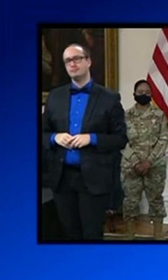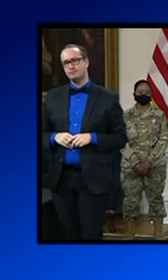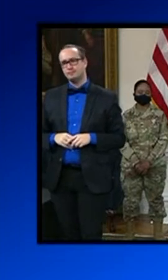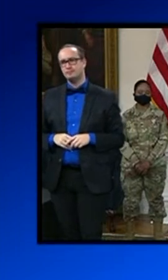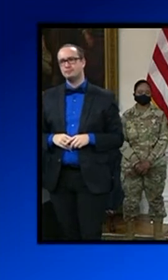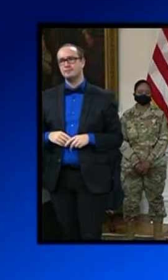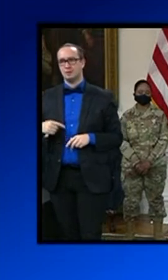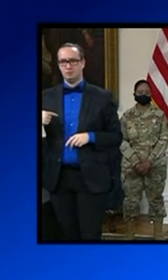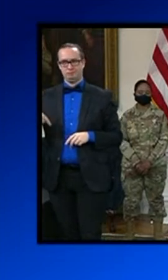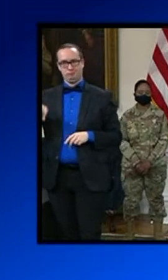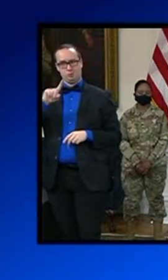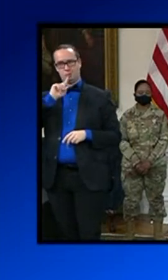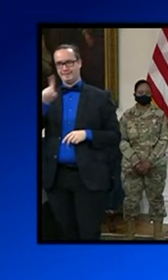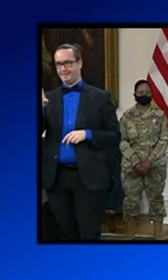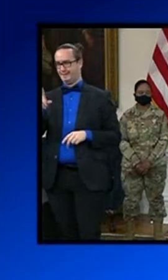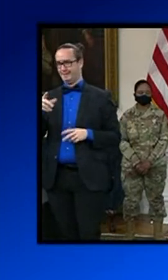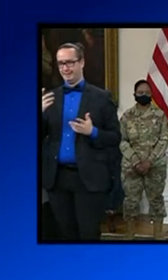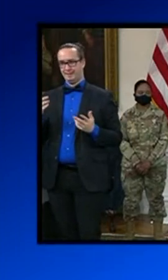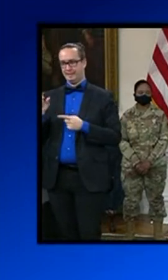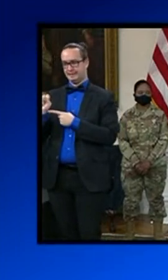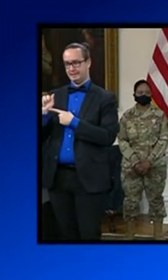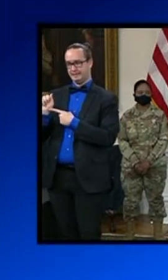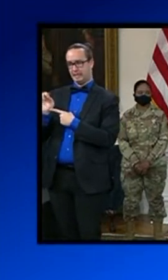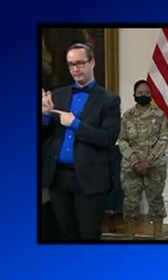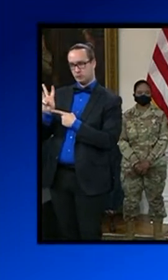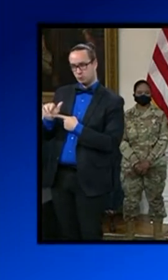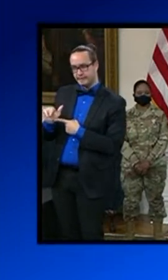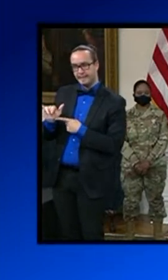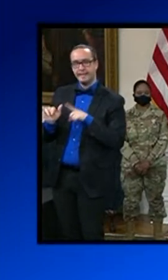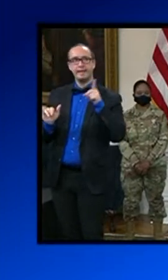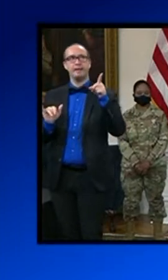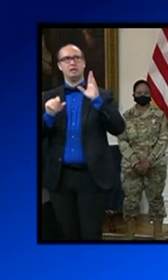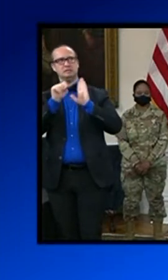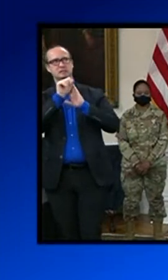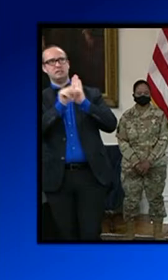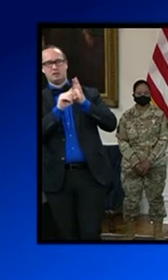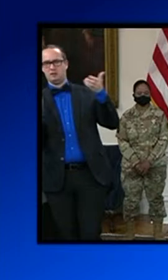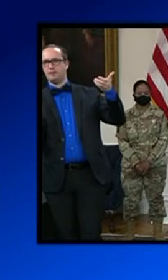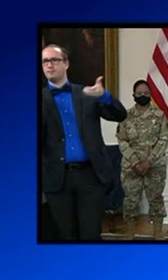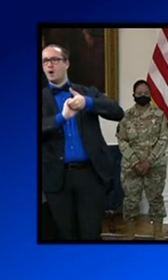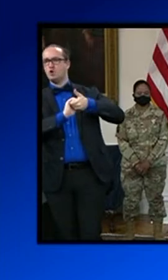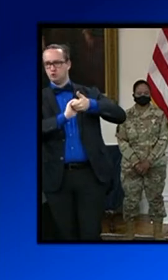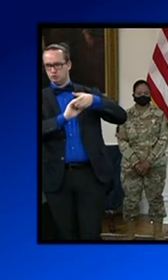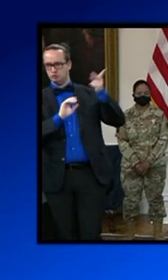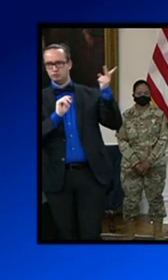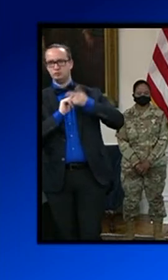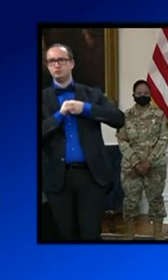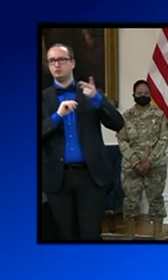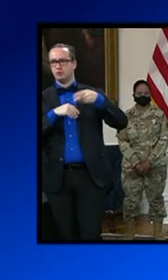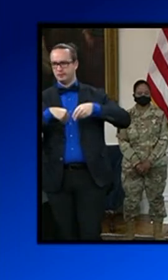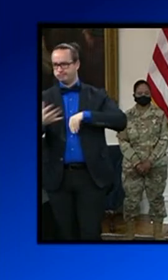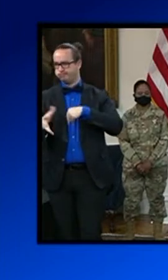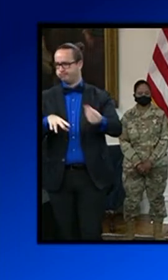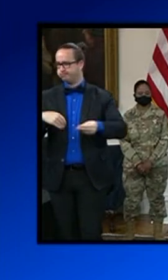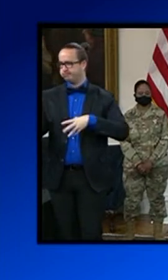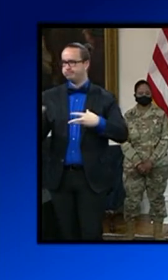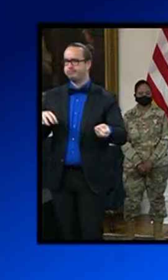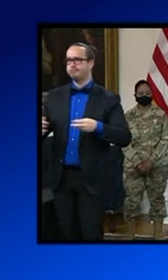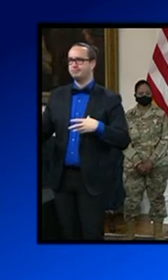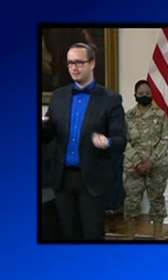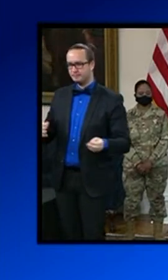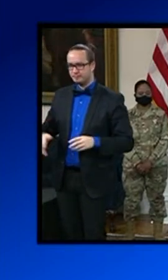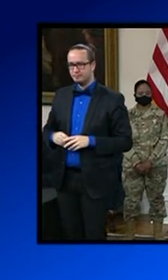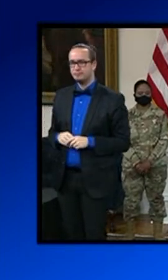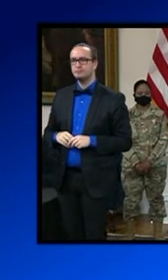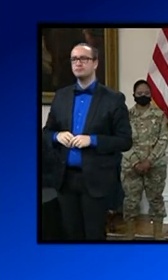well as the church. And they had a successful launch, a soft launch last week where they vaccinated approximately 50